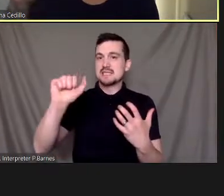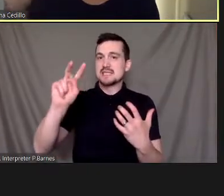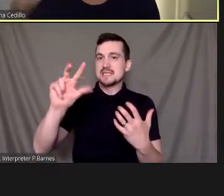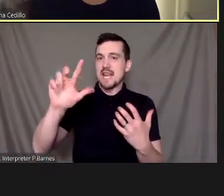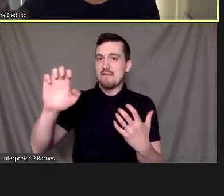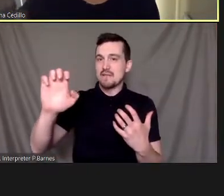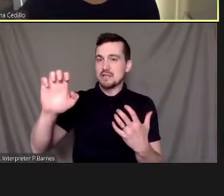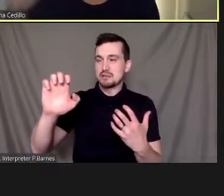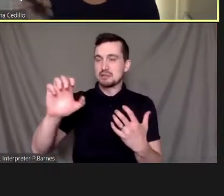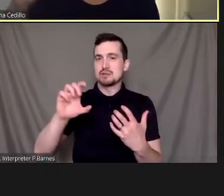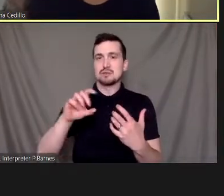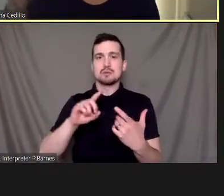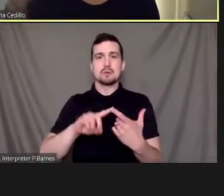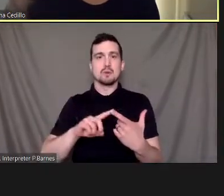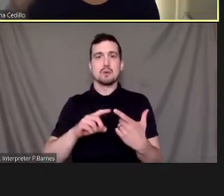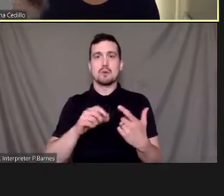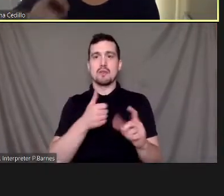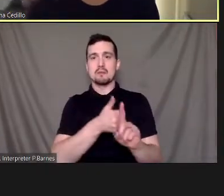created or built